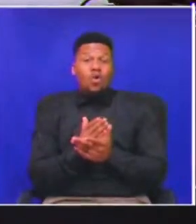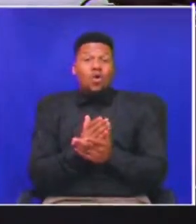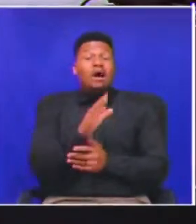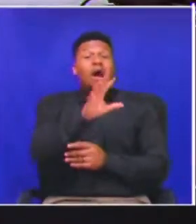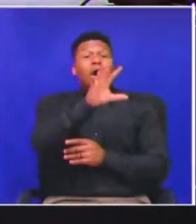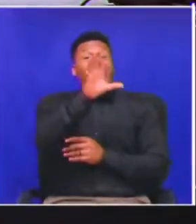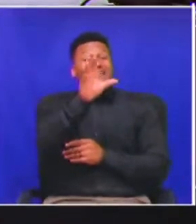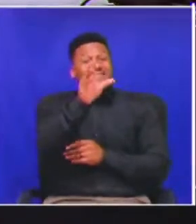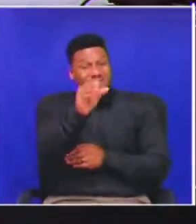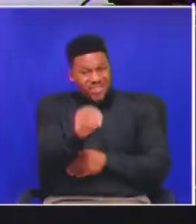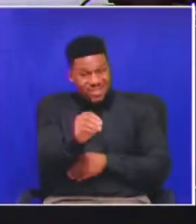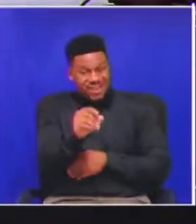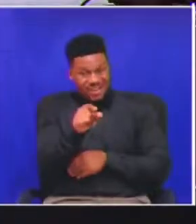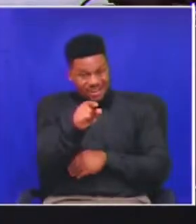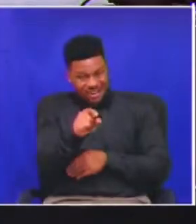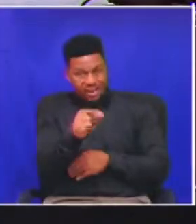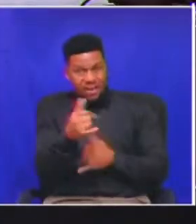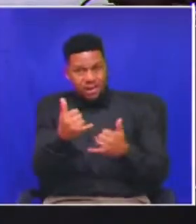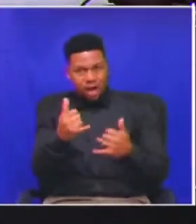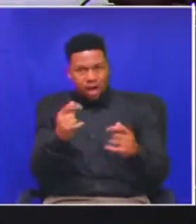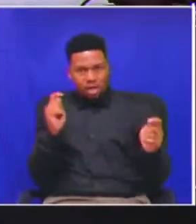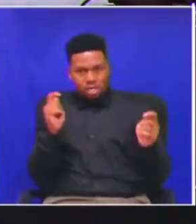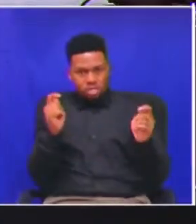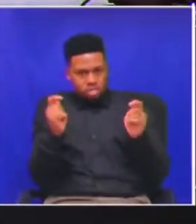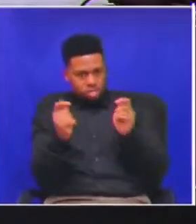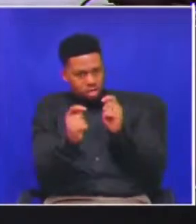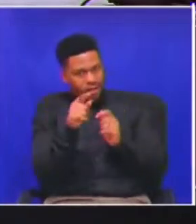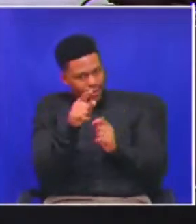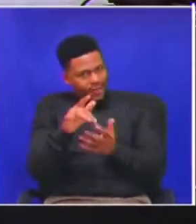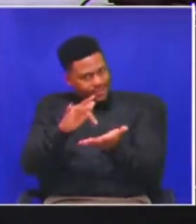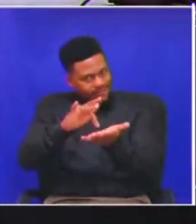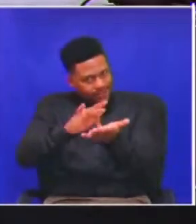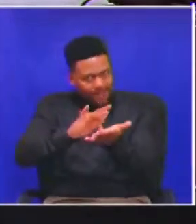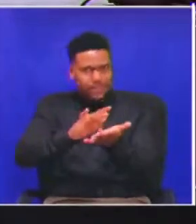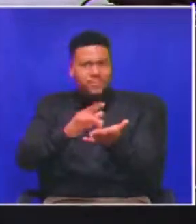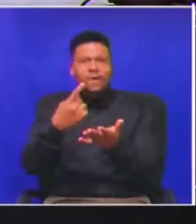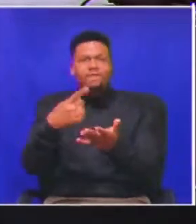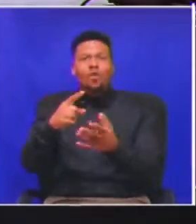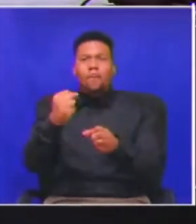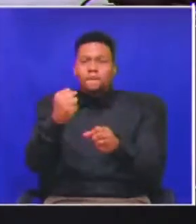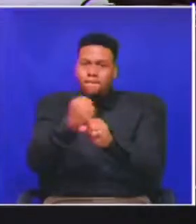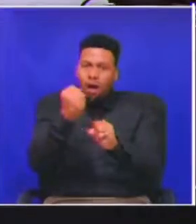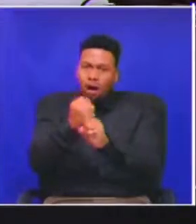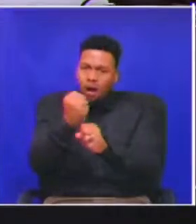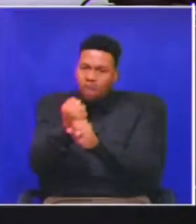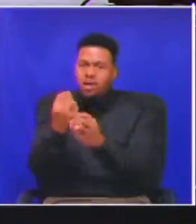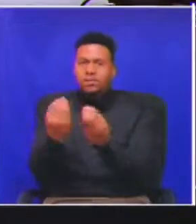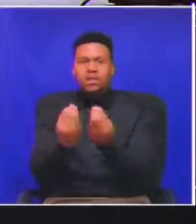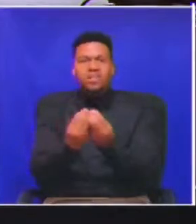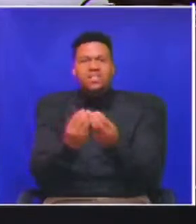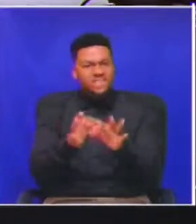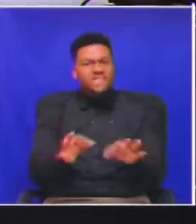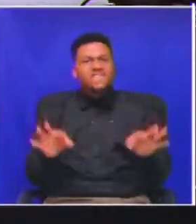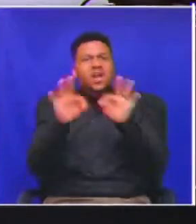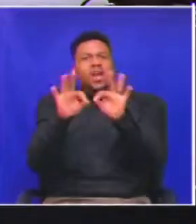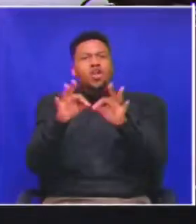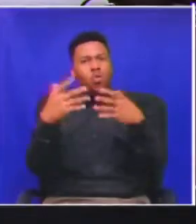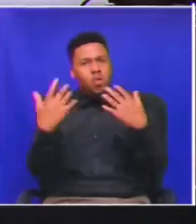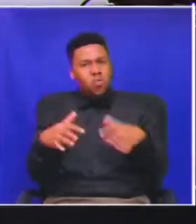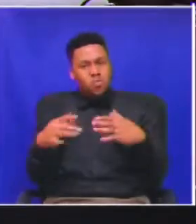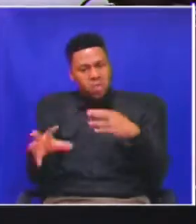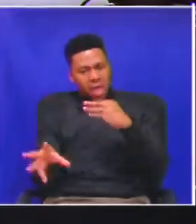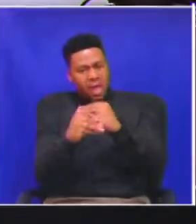become the center of manufacturing, of adding value to the critical minerals that we